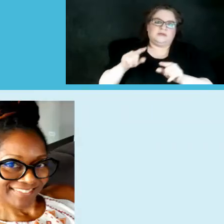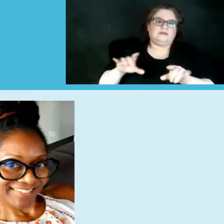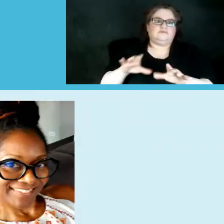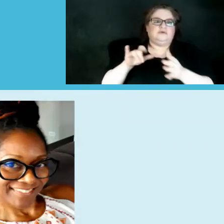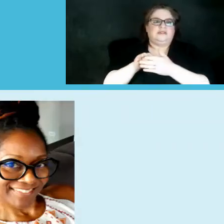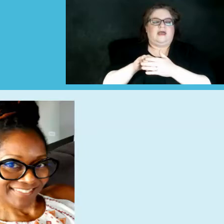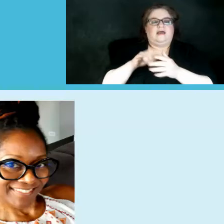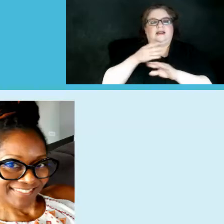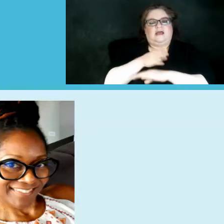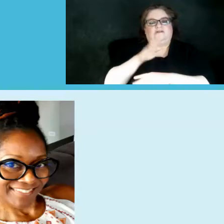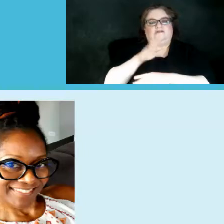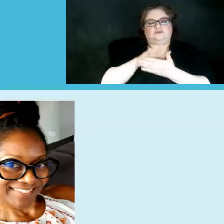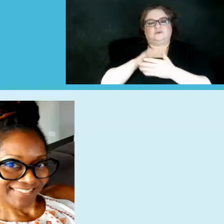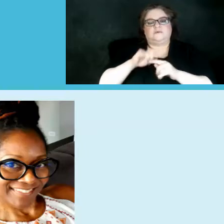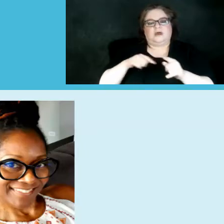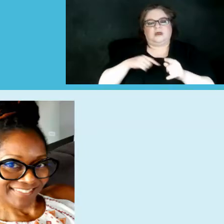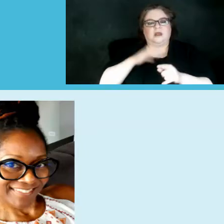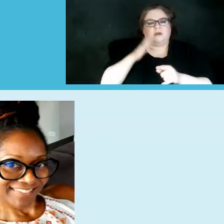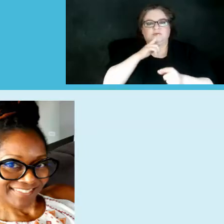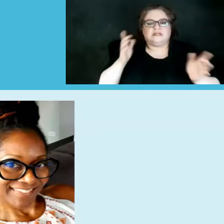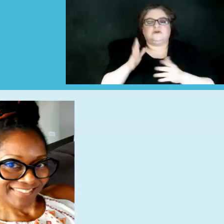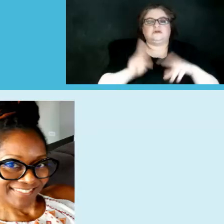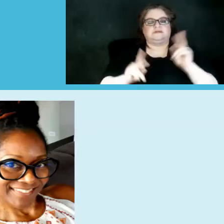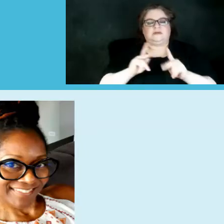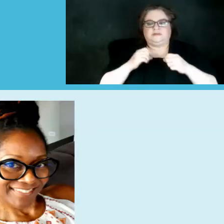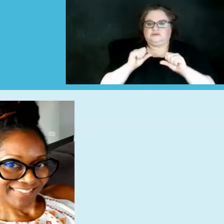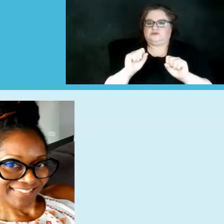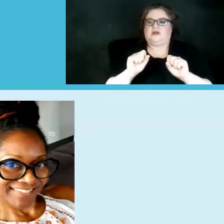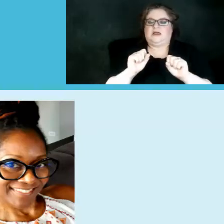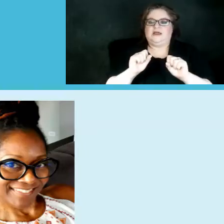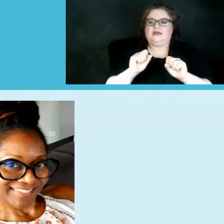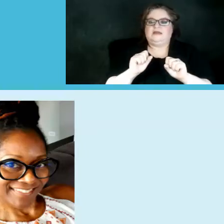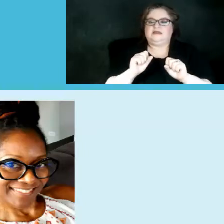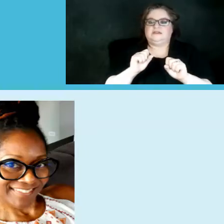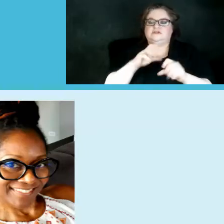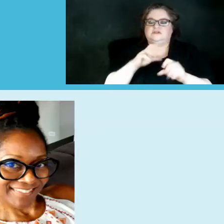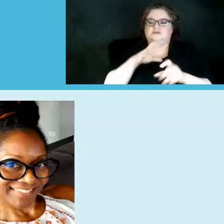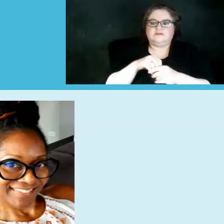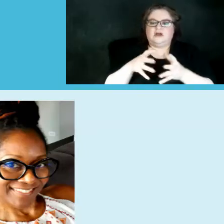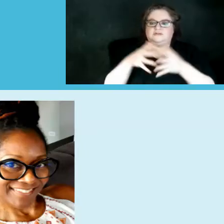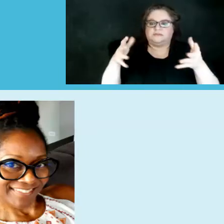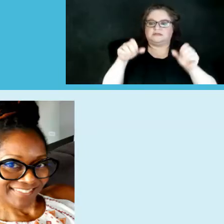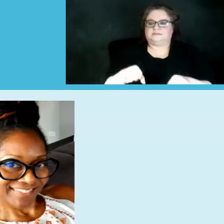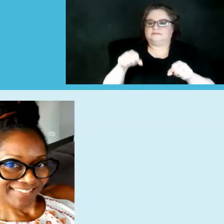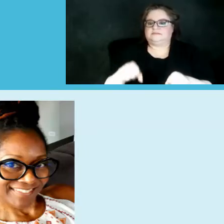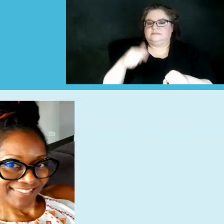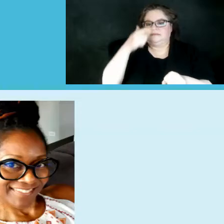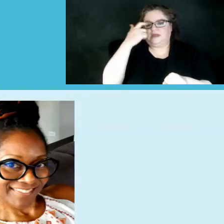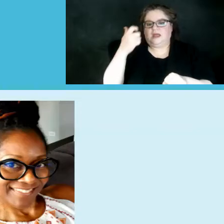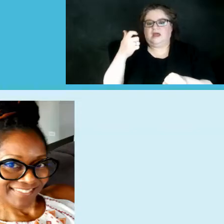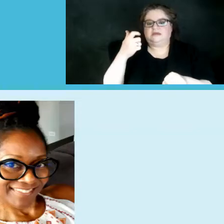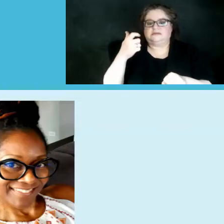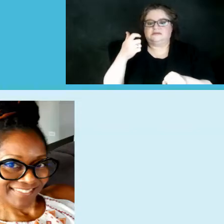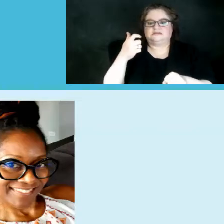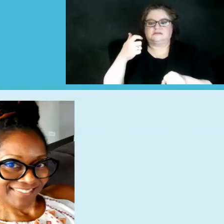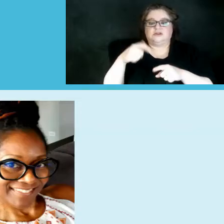school. But I would really encourage people to try to be involved as much as they can, because you